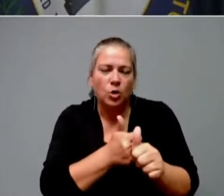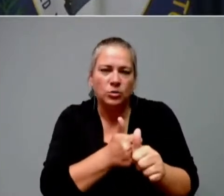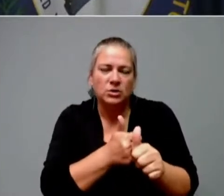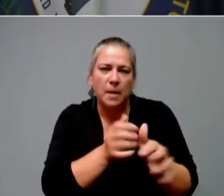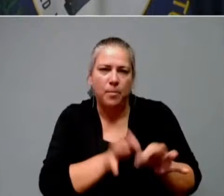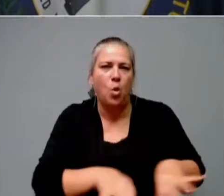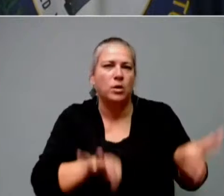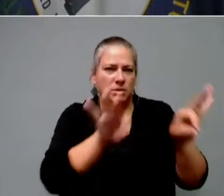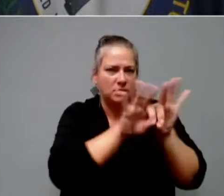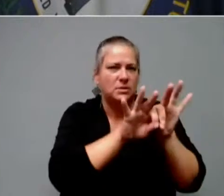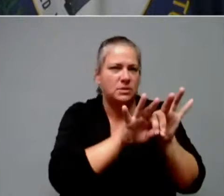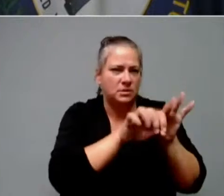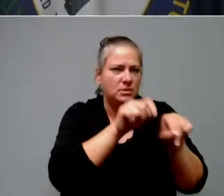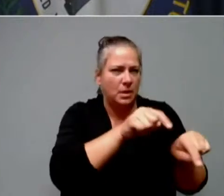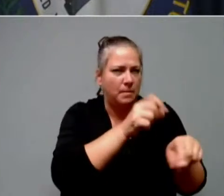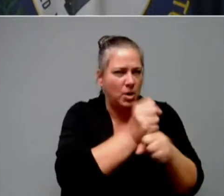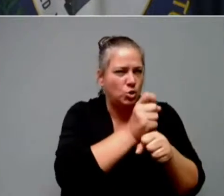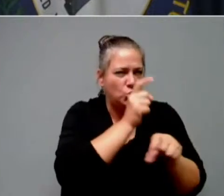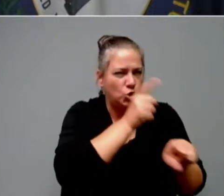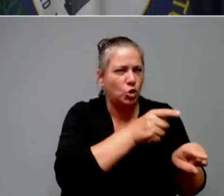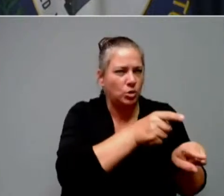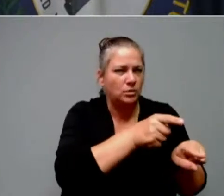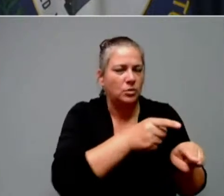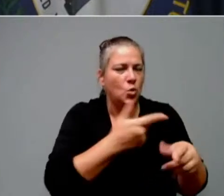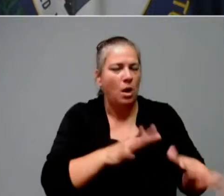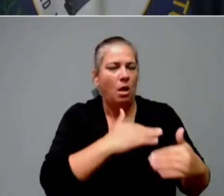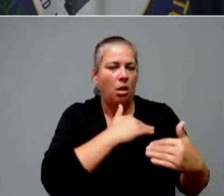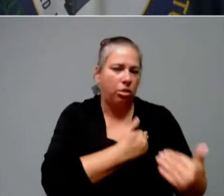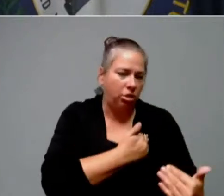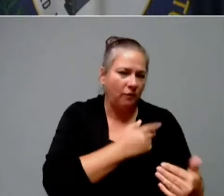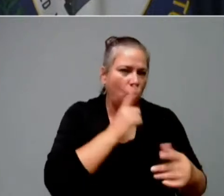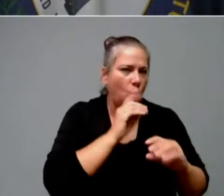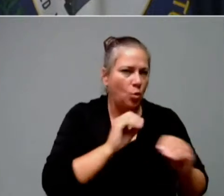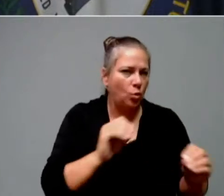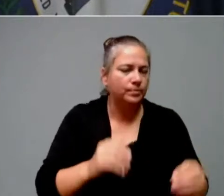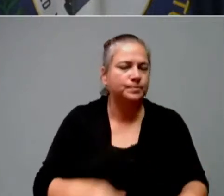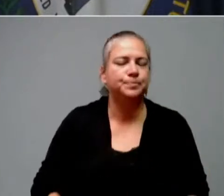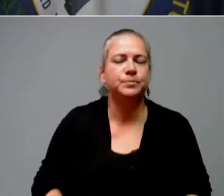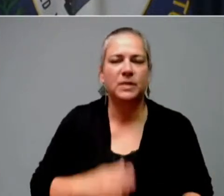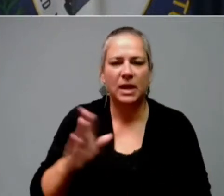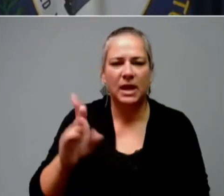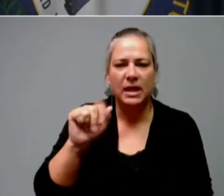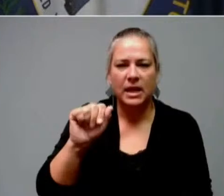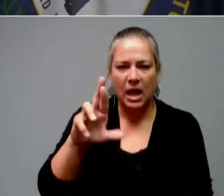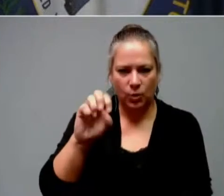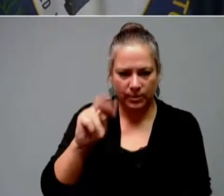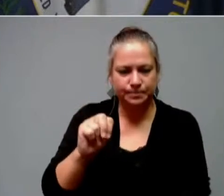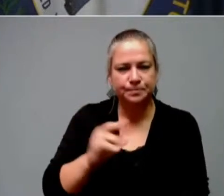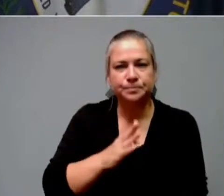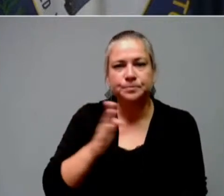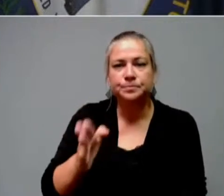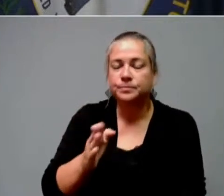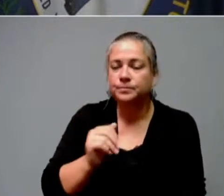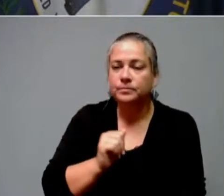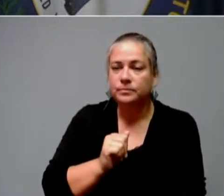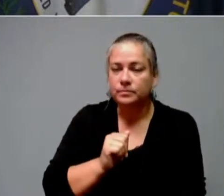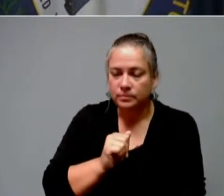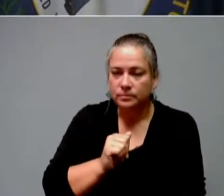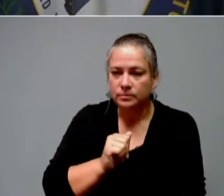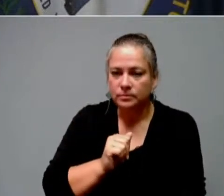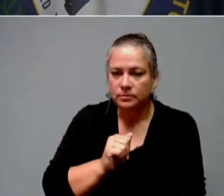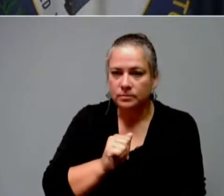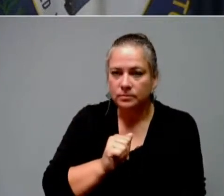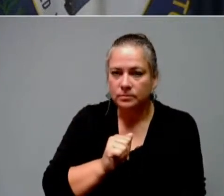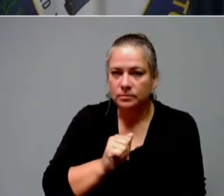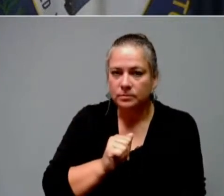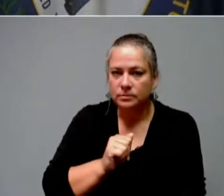burden that might be there. Karen? Thank you, Governor. And/or Dr. Stack. Are underlying health still playing a